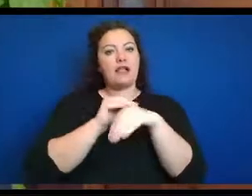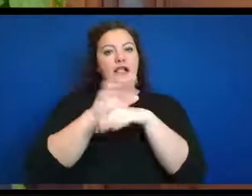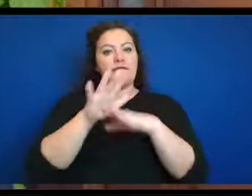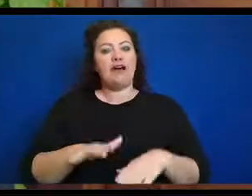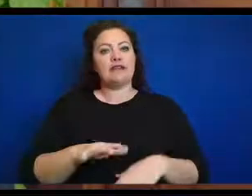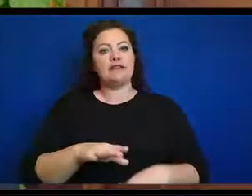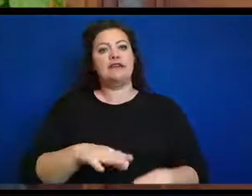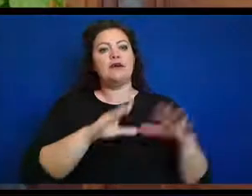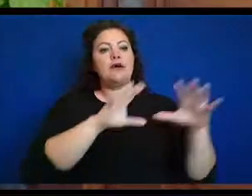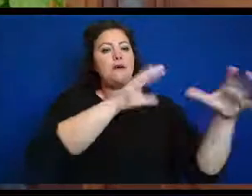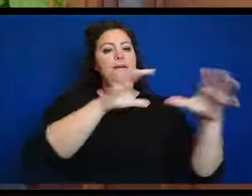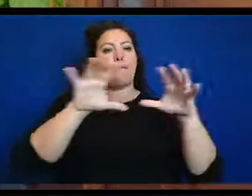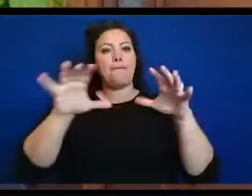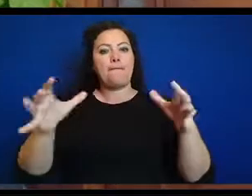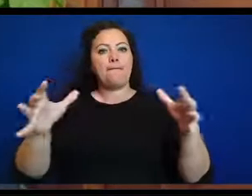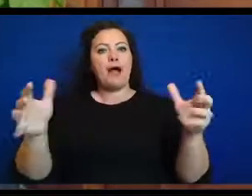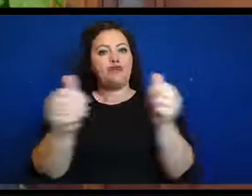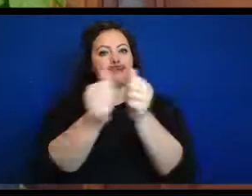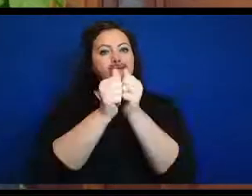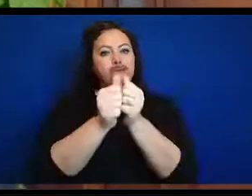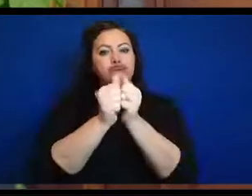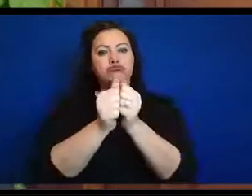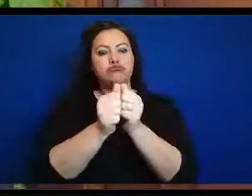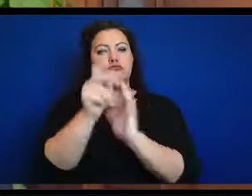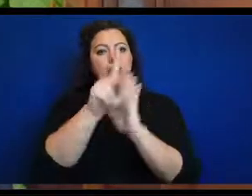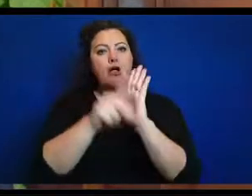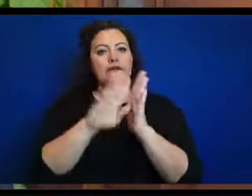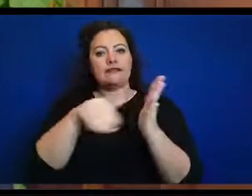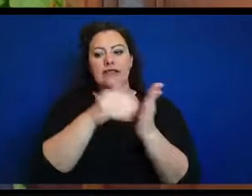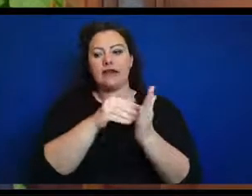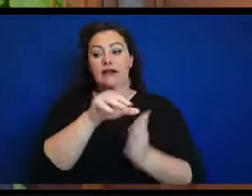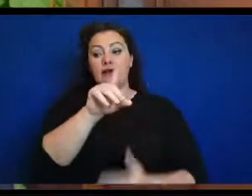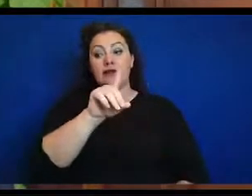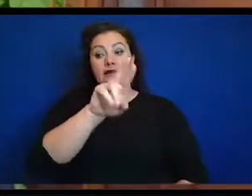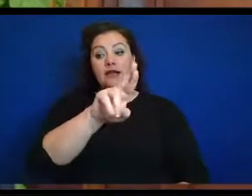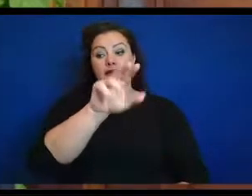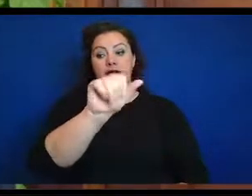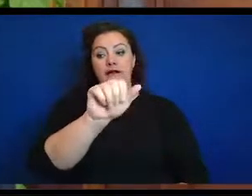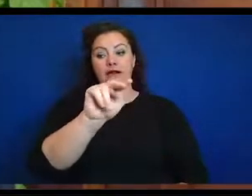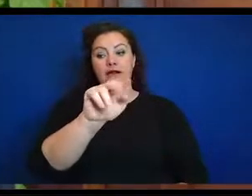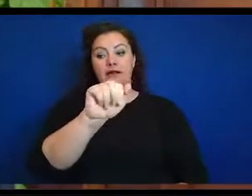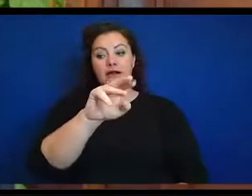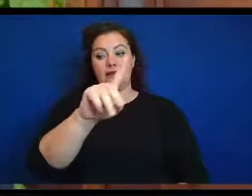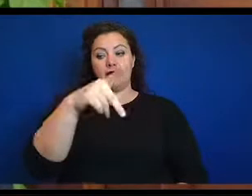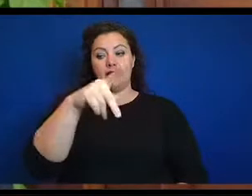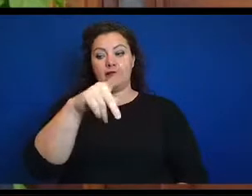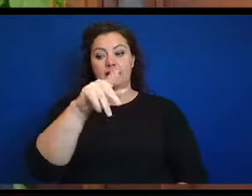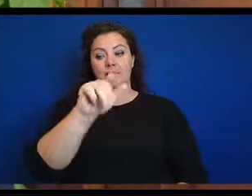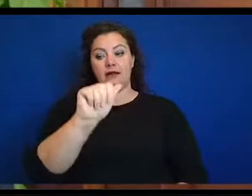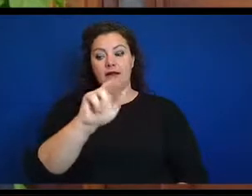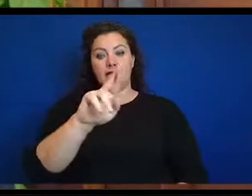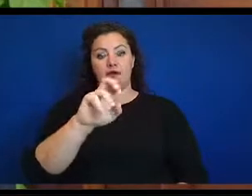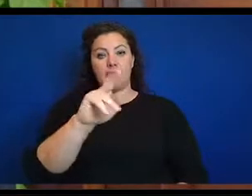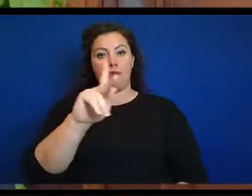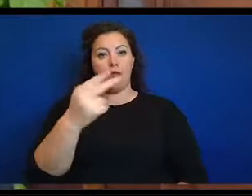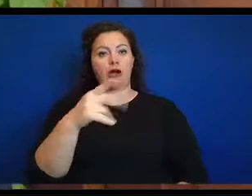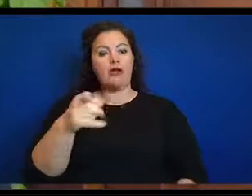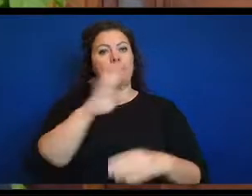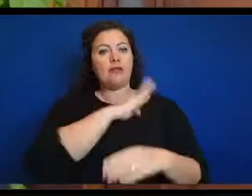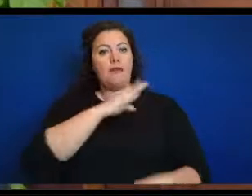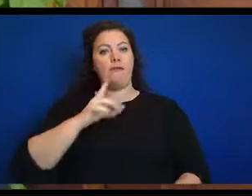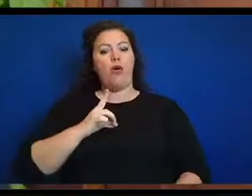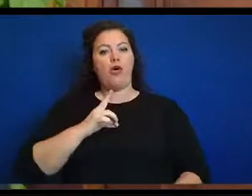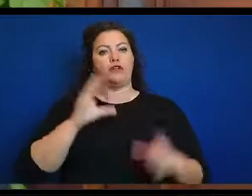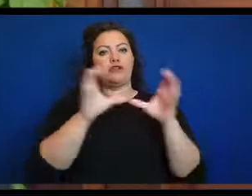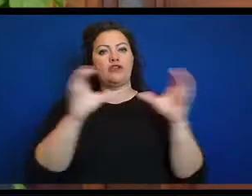Bipartisan Policy Center. Dr. Parake is a board-certified internal medicine physician. Prior to